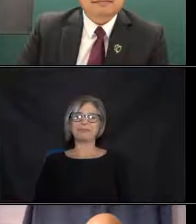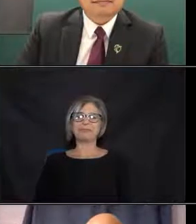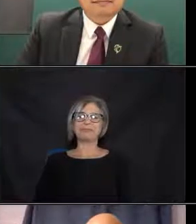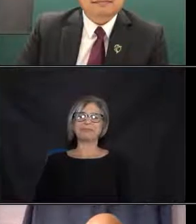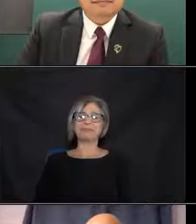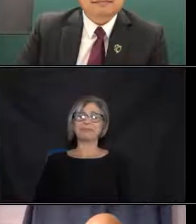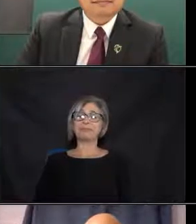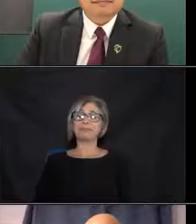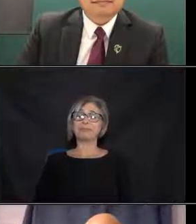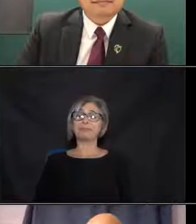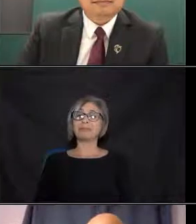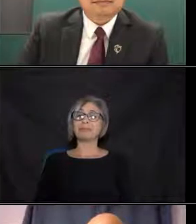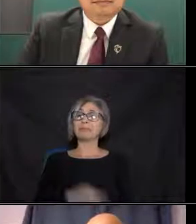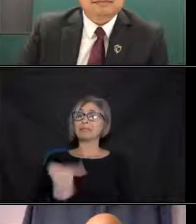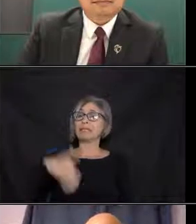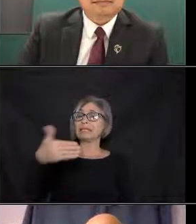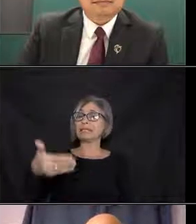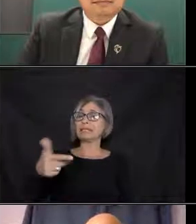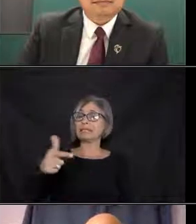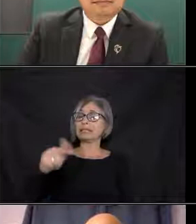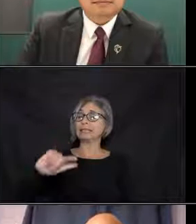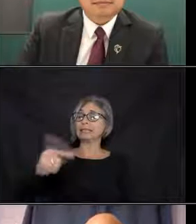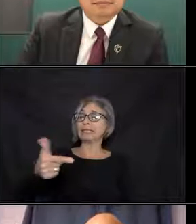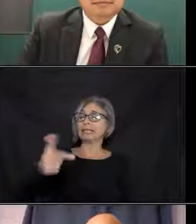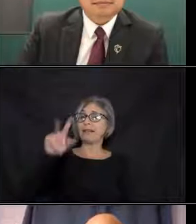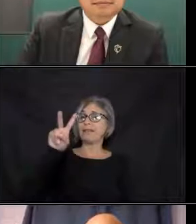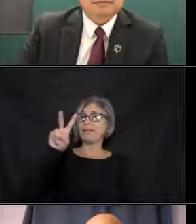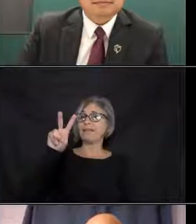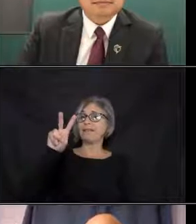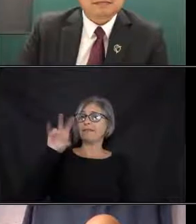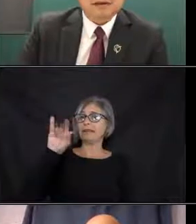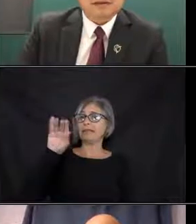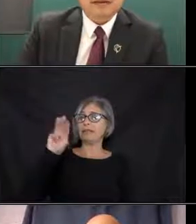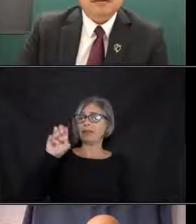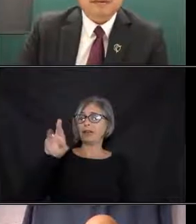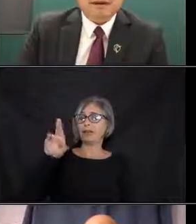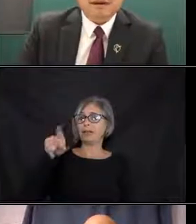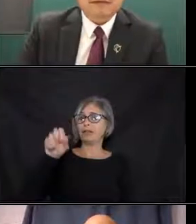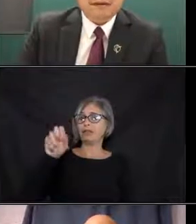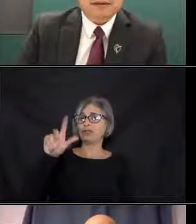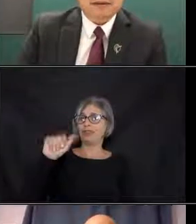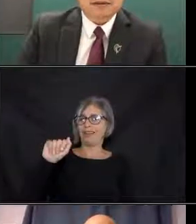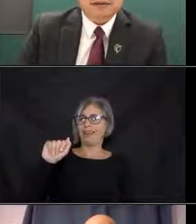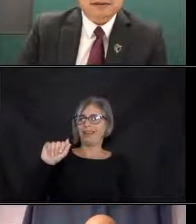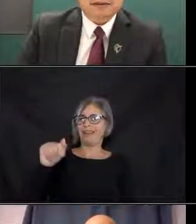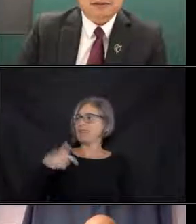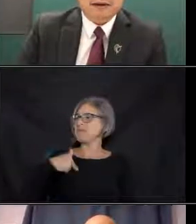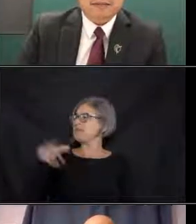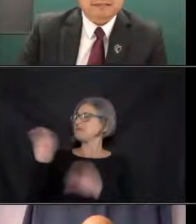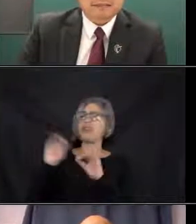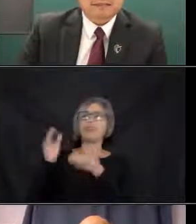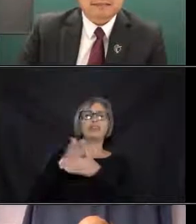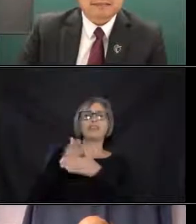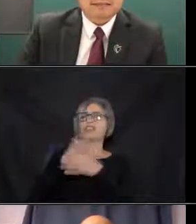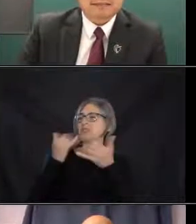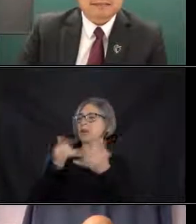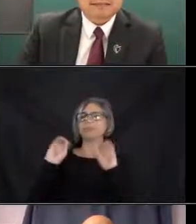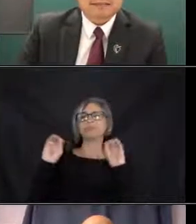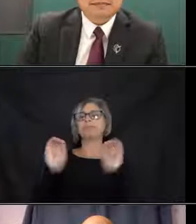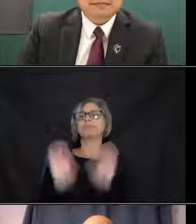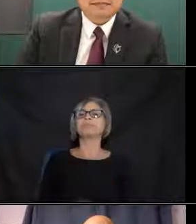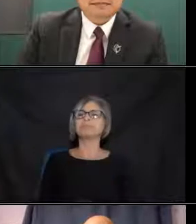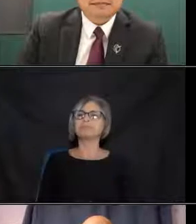And next we have Vice Mayor Pinserga. Thank you, Mayor. I have nothing to disclose at this time.